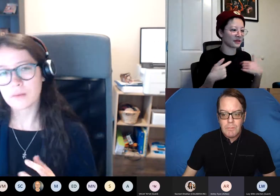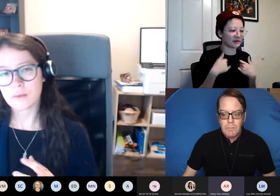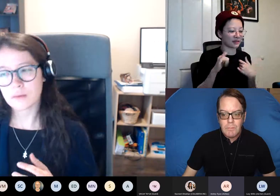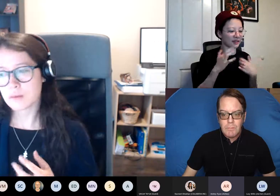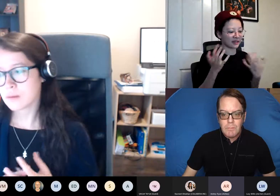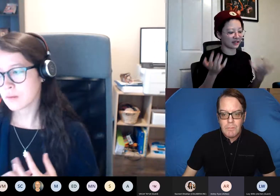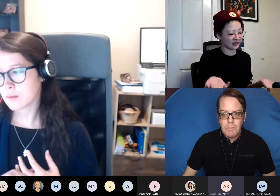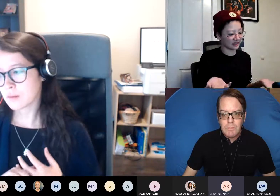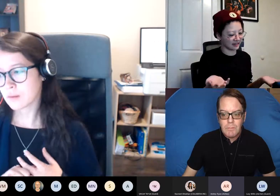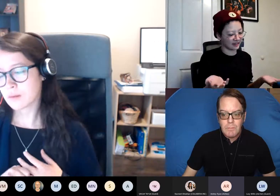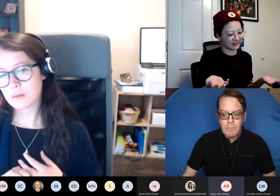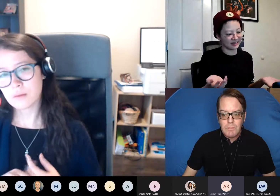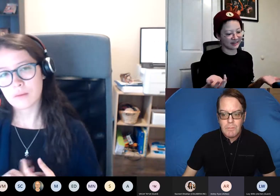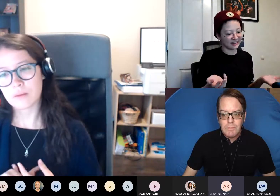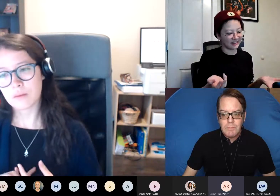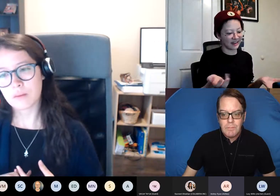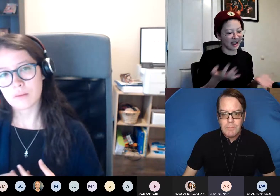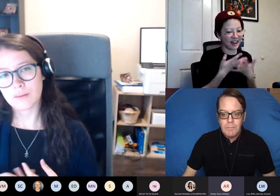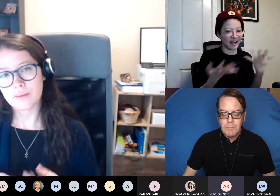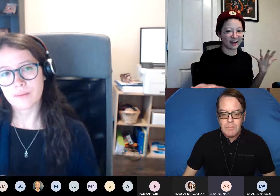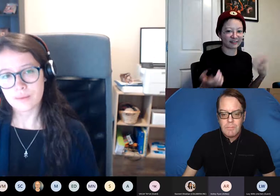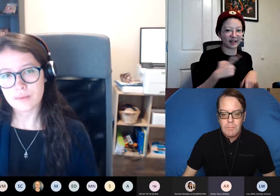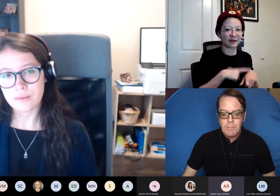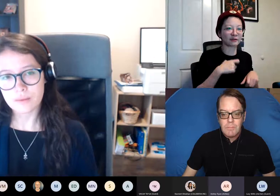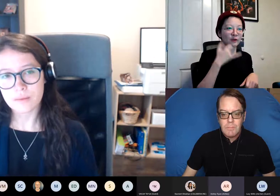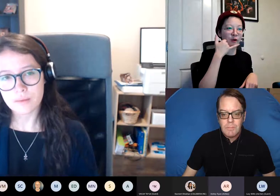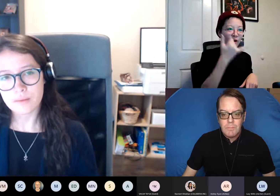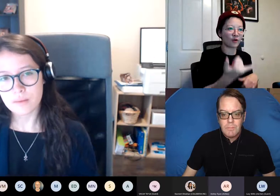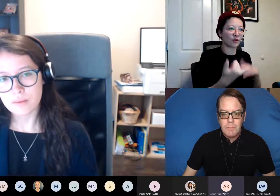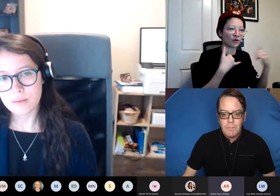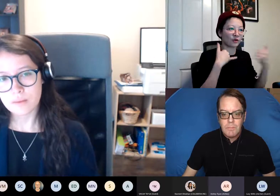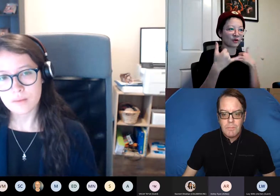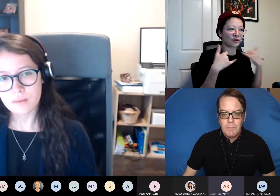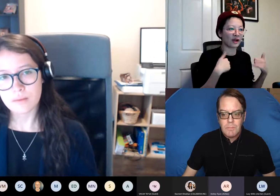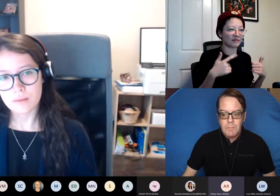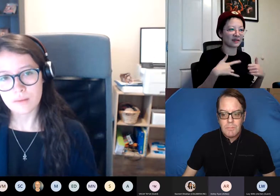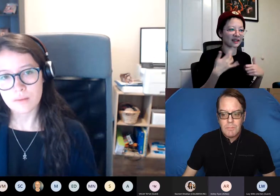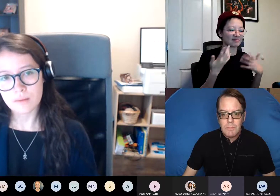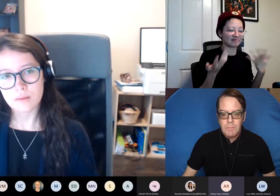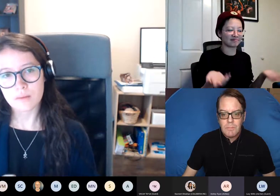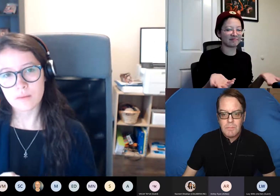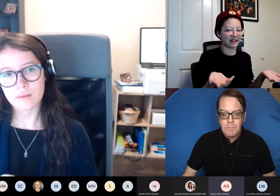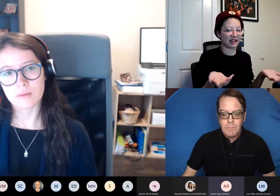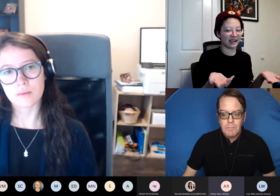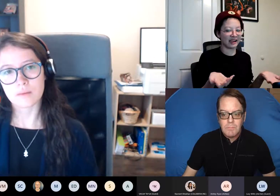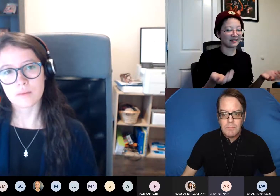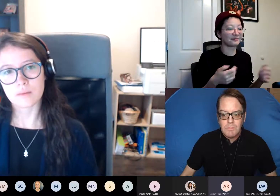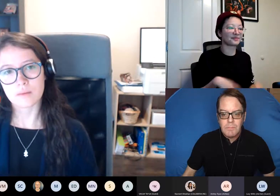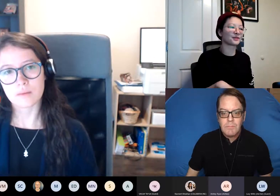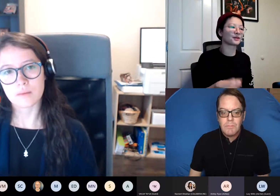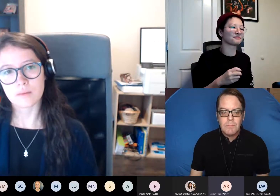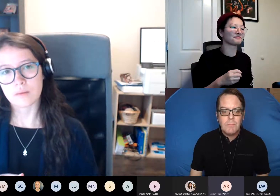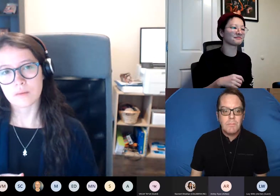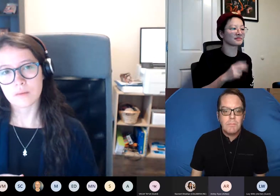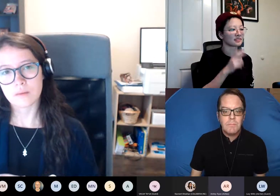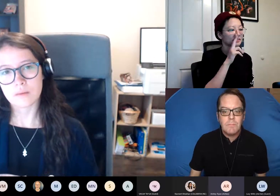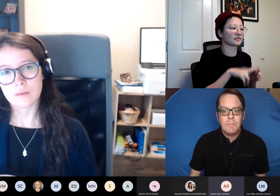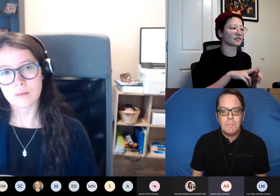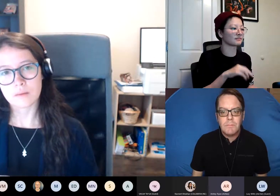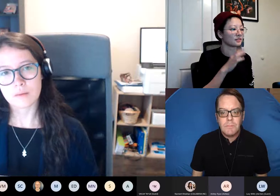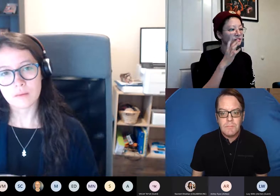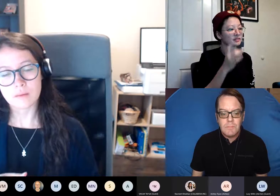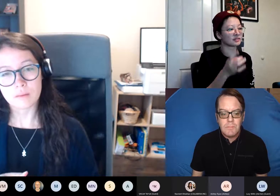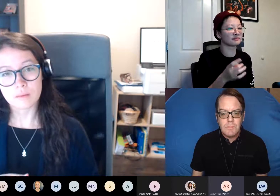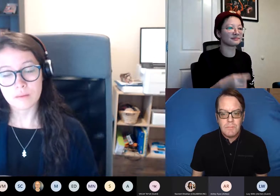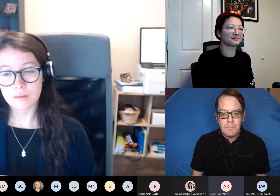more inadequate because this was a piece of technology that they couldn't use. You can imagine I can't use a regular telephone. I have to